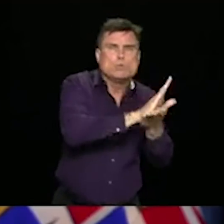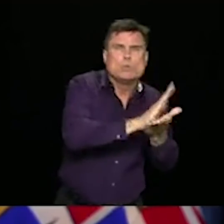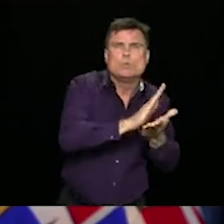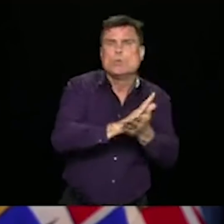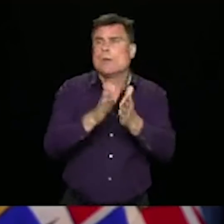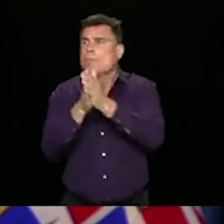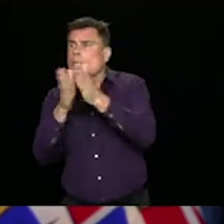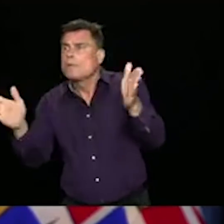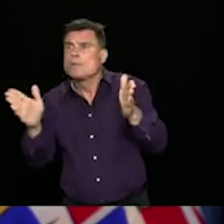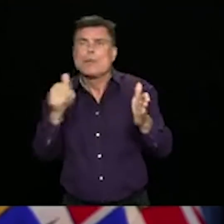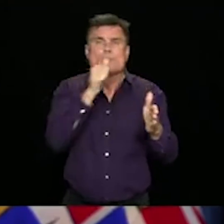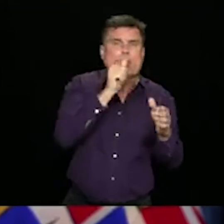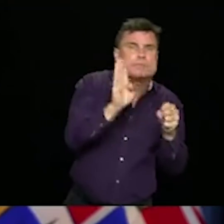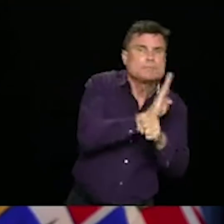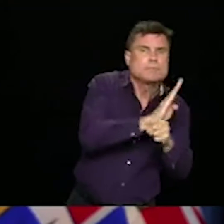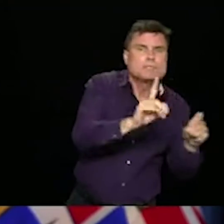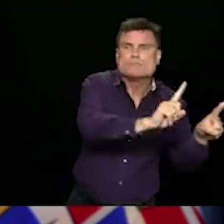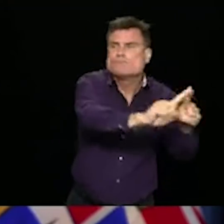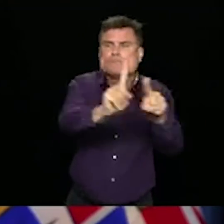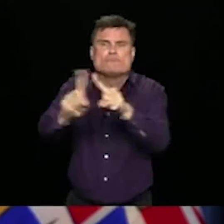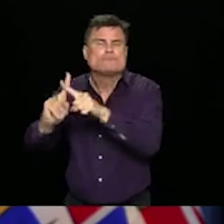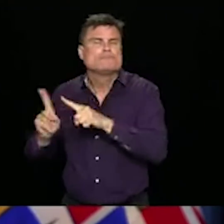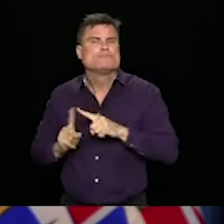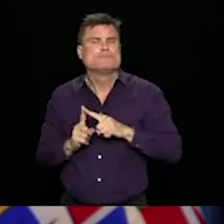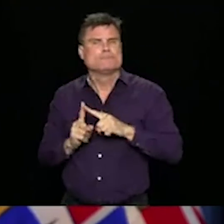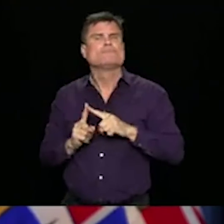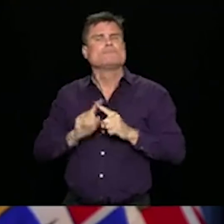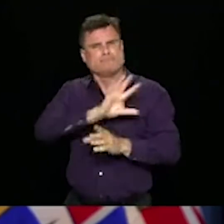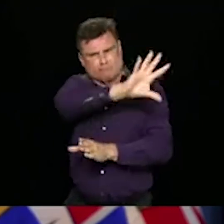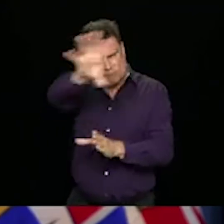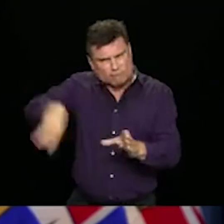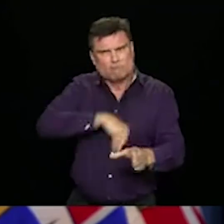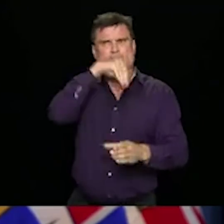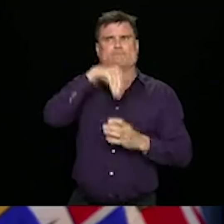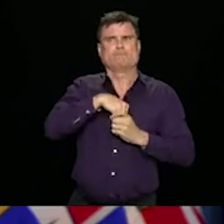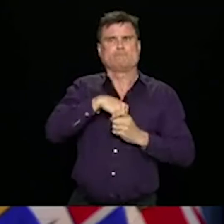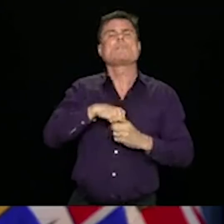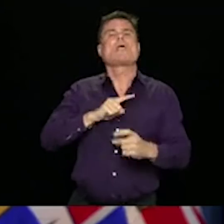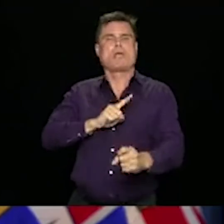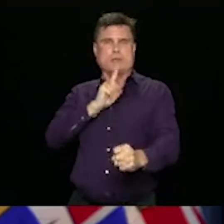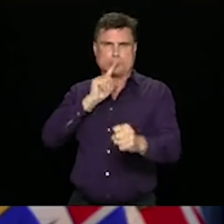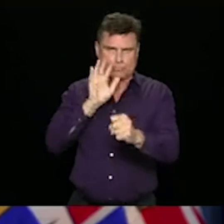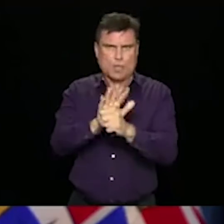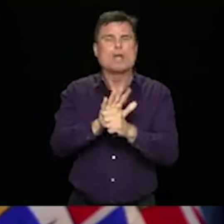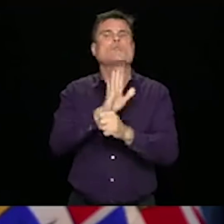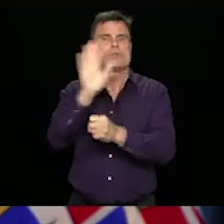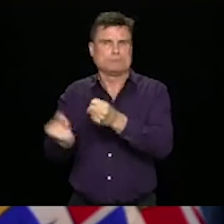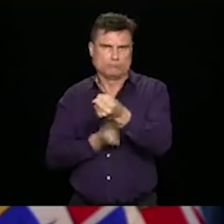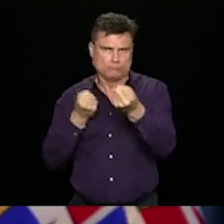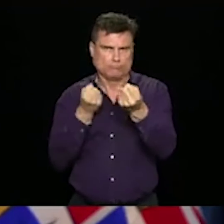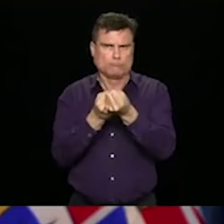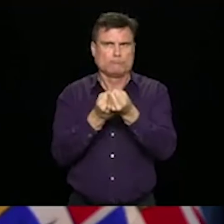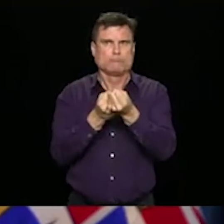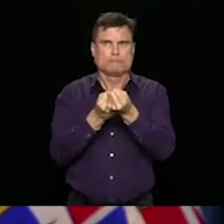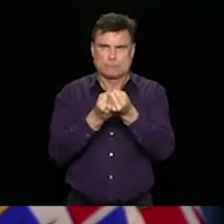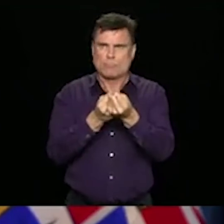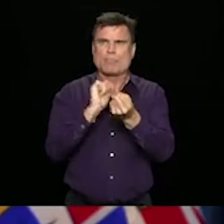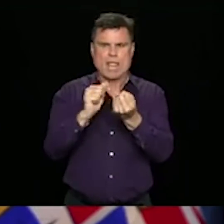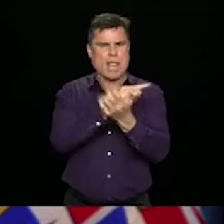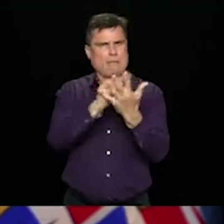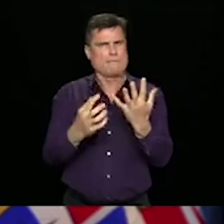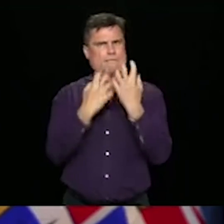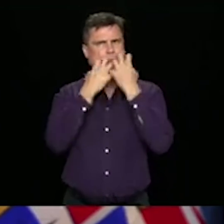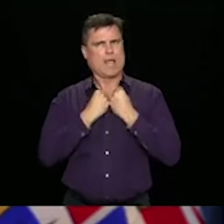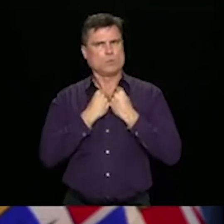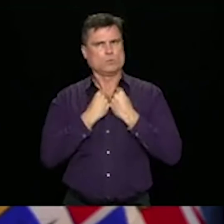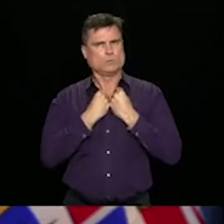Hate has no place in our province, and we have said that many times through this pandemic. And throughout this pandemic, we must continue to show